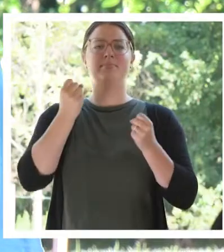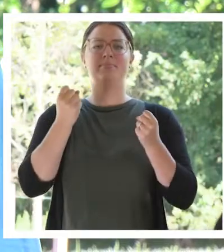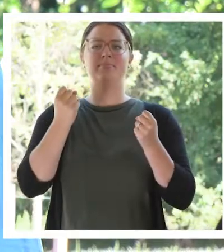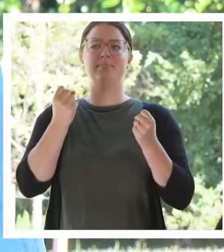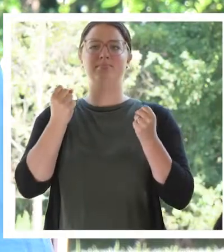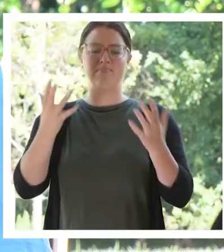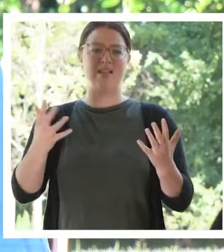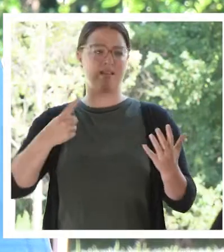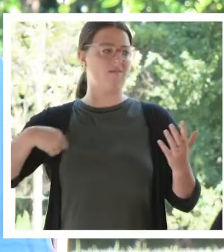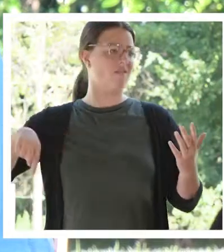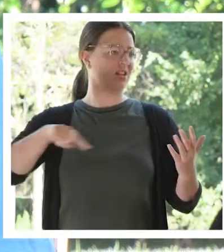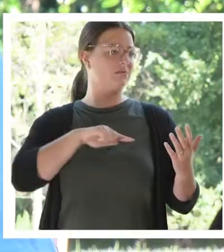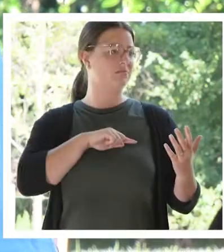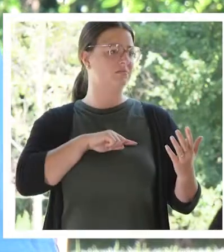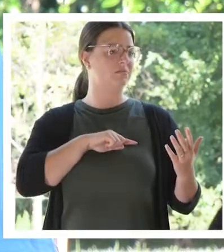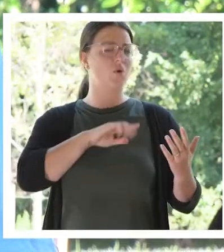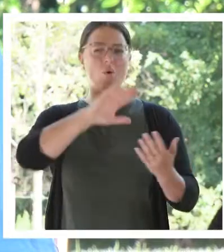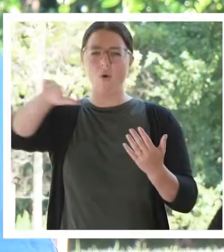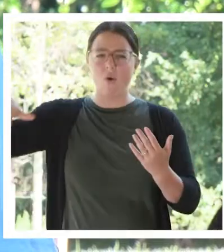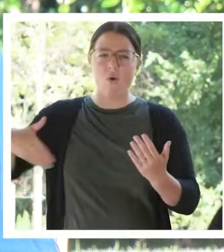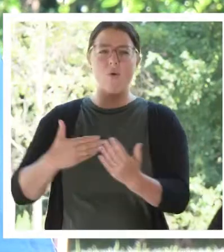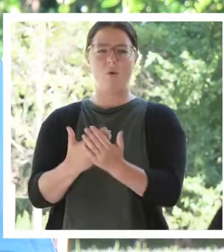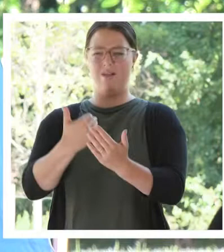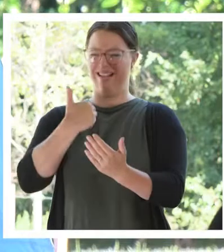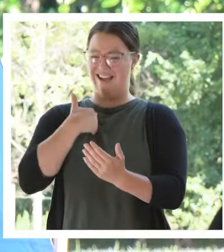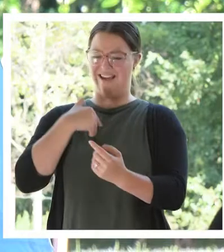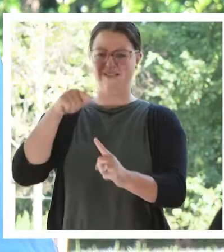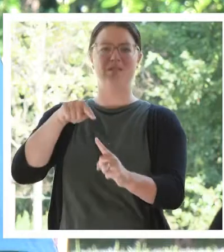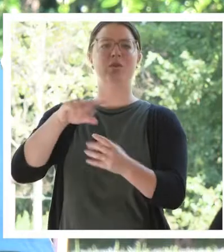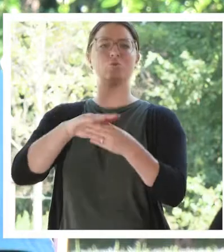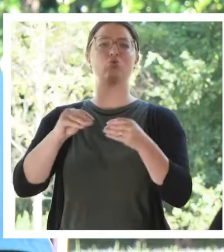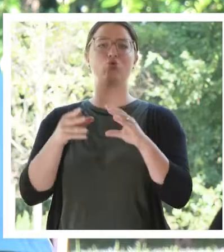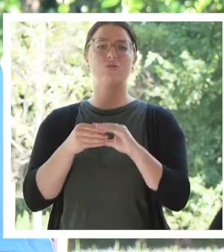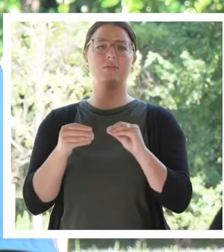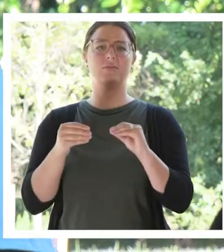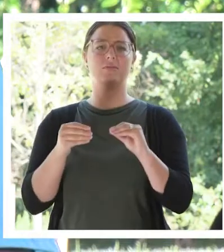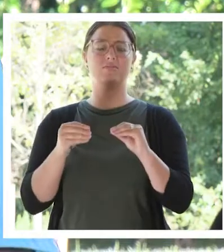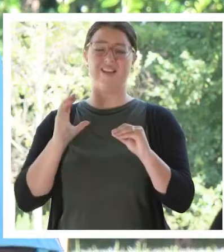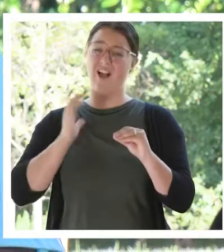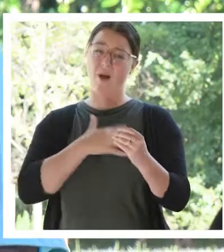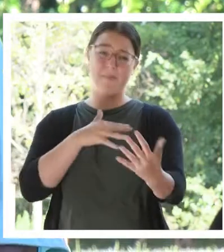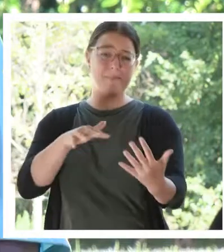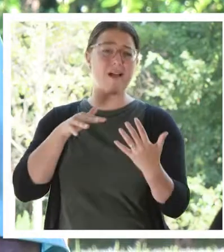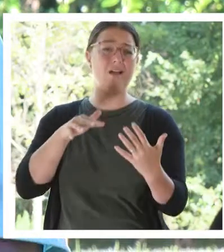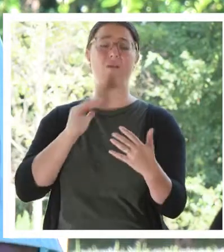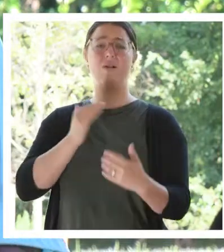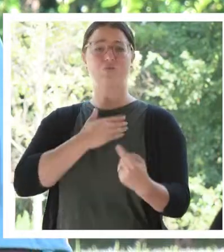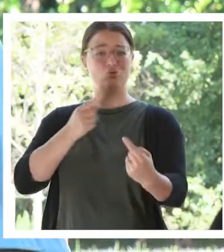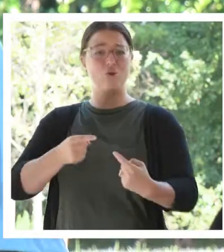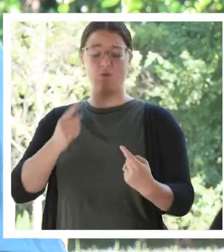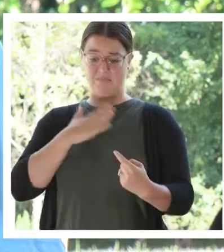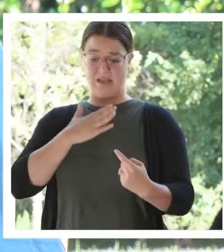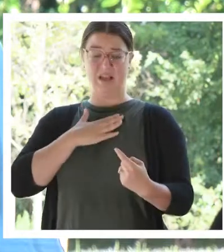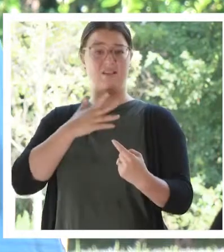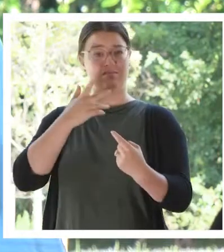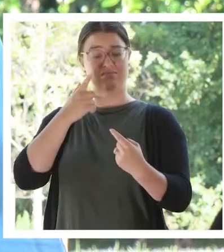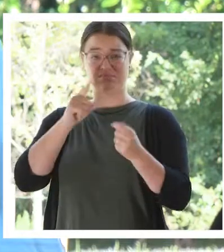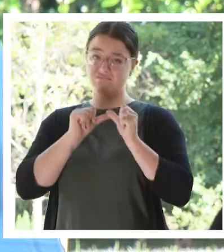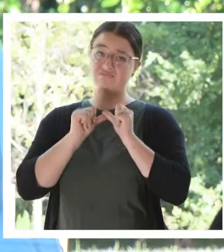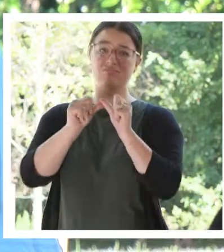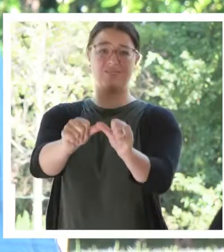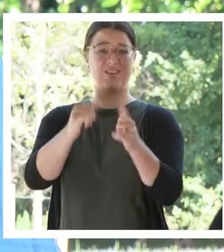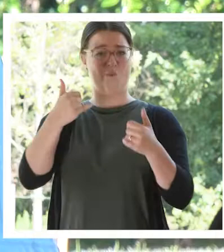All of us have a story to tell, but there's the battle and the struggle continue, especially now that I'm considered a long COVID